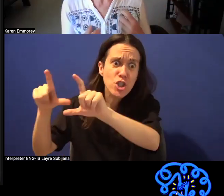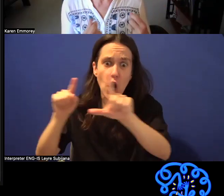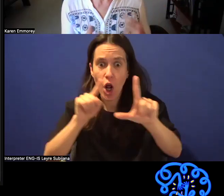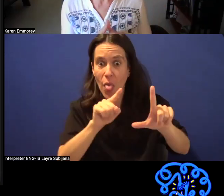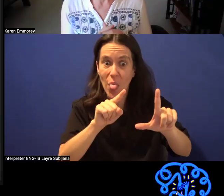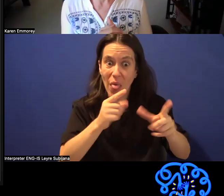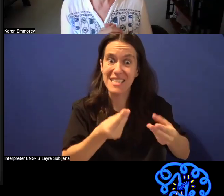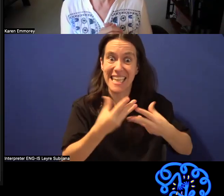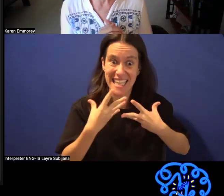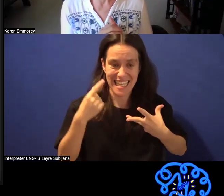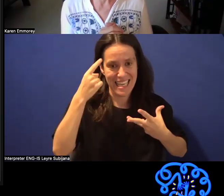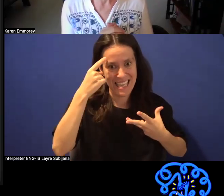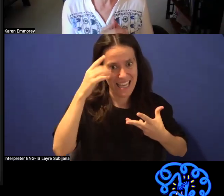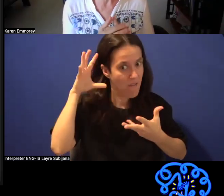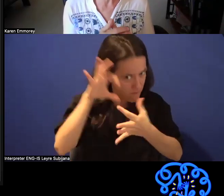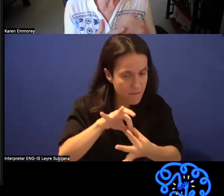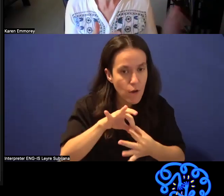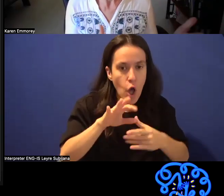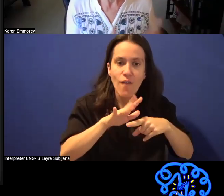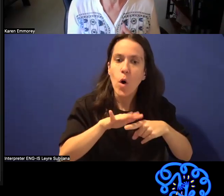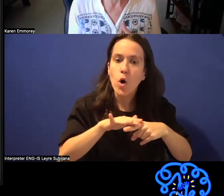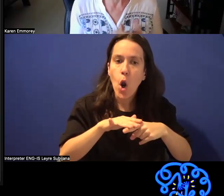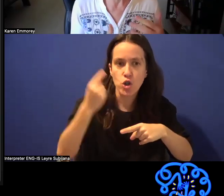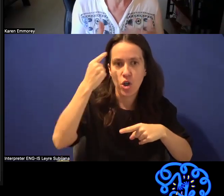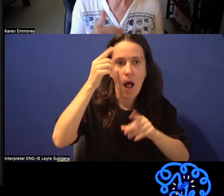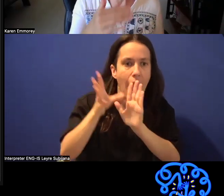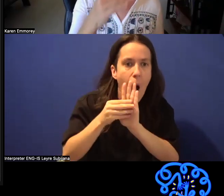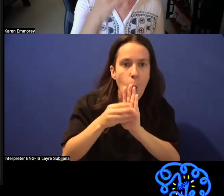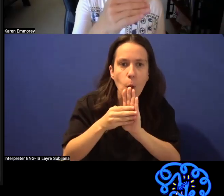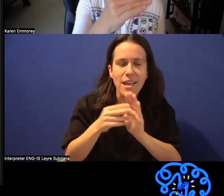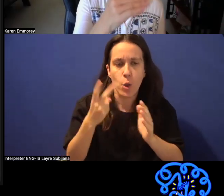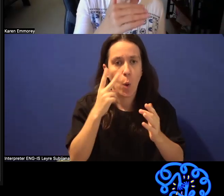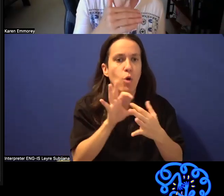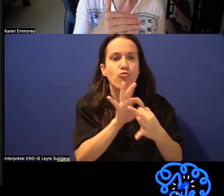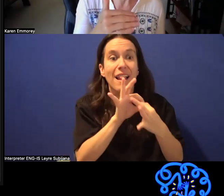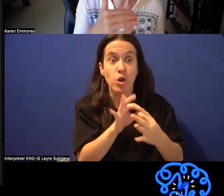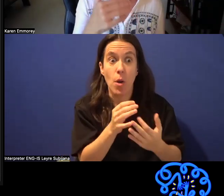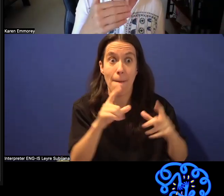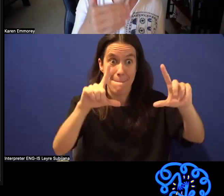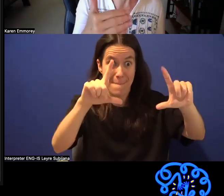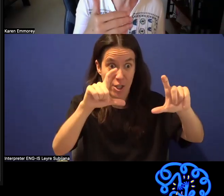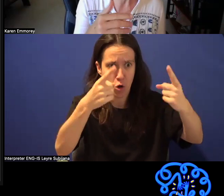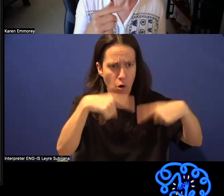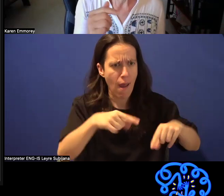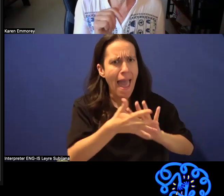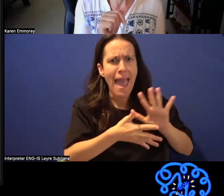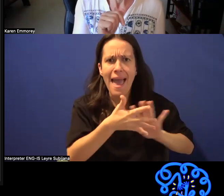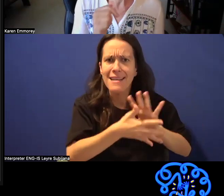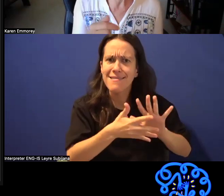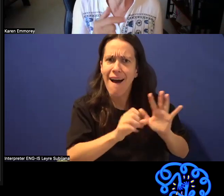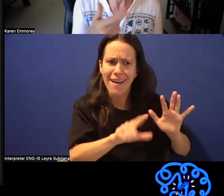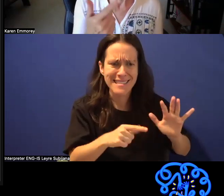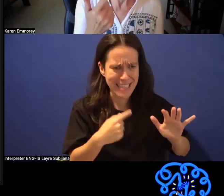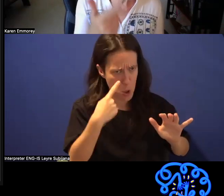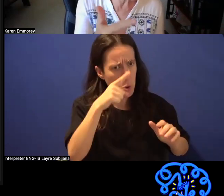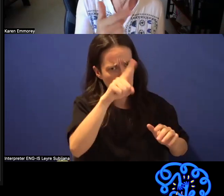and phonological encoding for iconic signs. So if you look at the relationship between the pictures and the ASL signs, you can see a